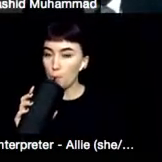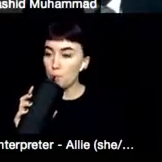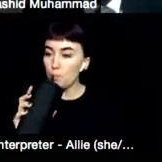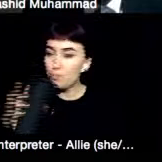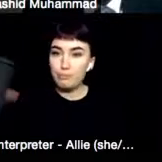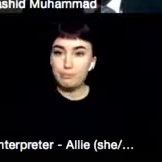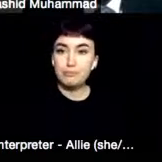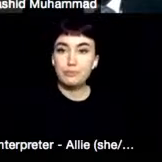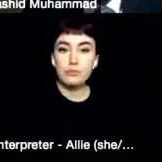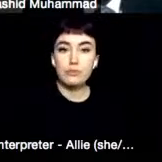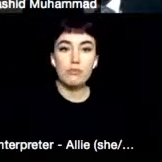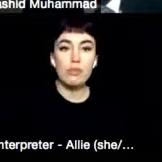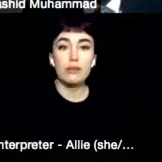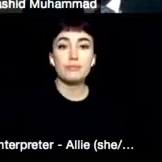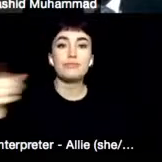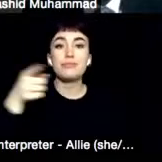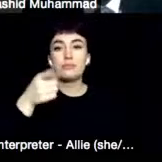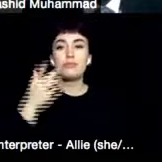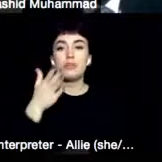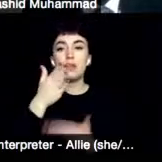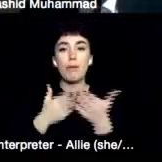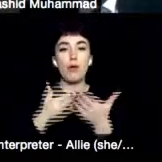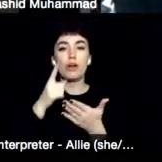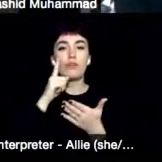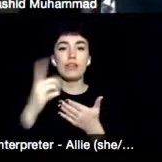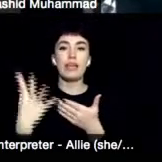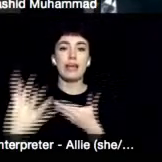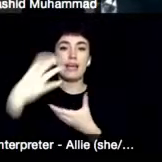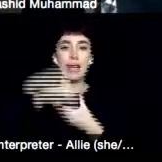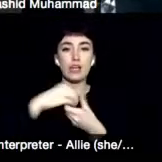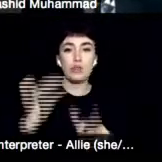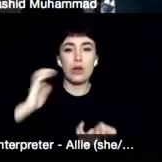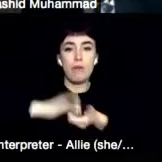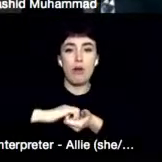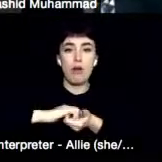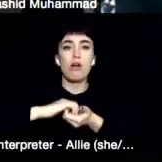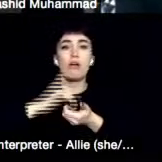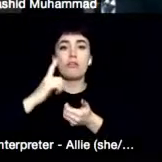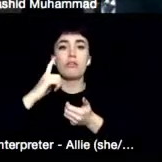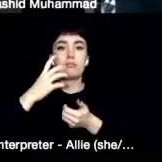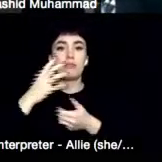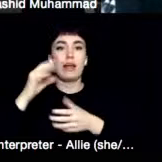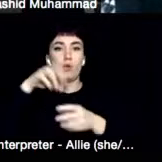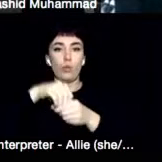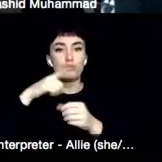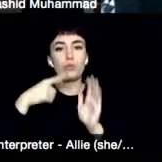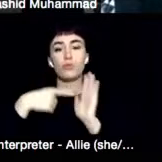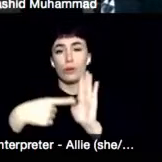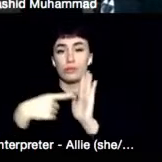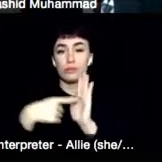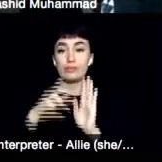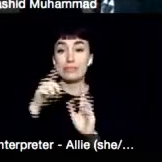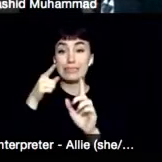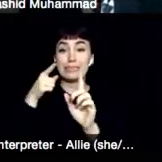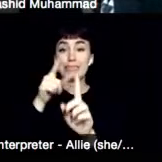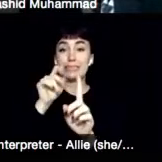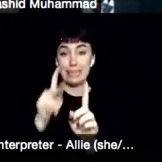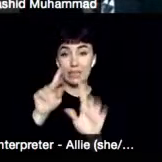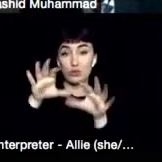which is part of the engagement, partnership, inclusion, and representation task group focus idea.